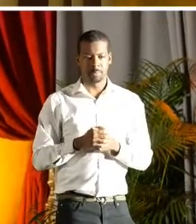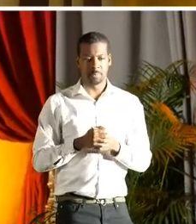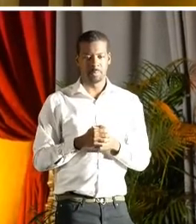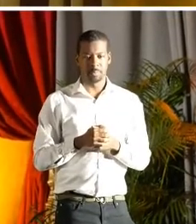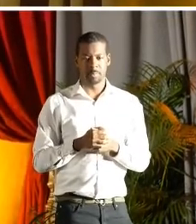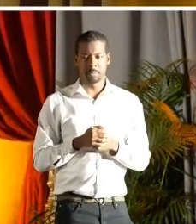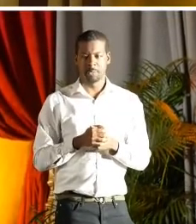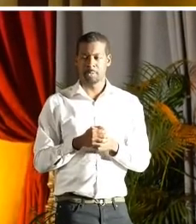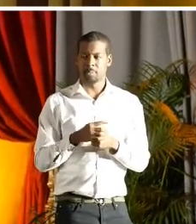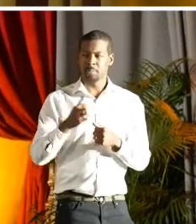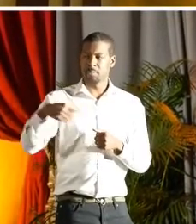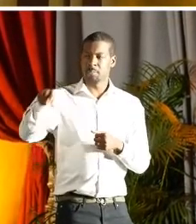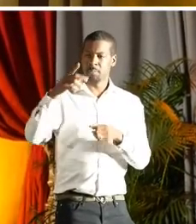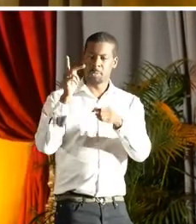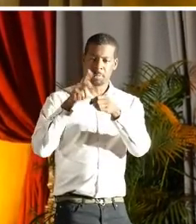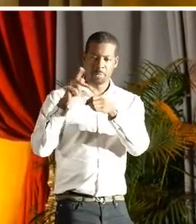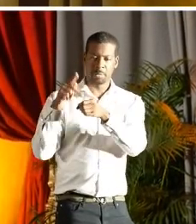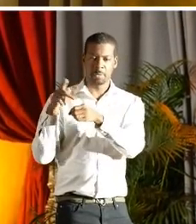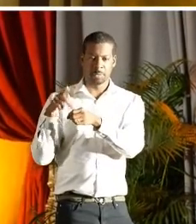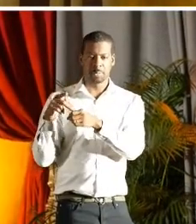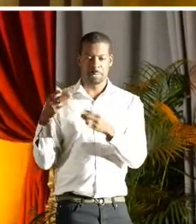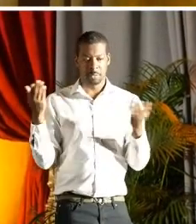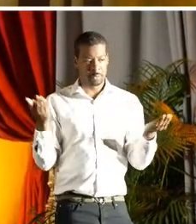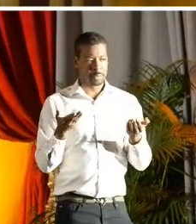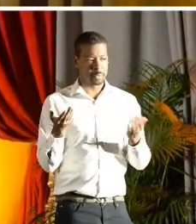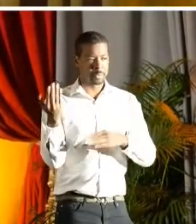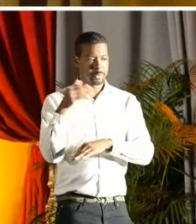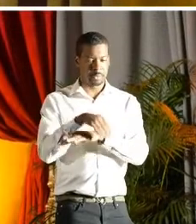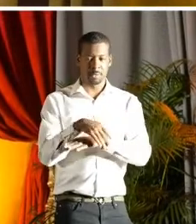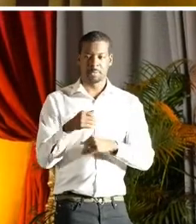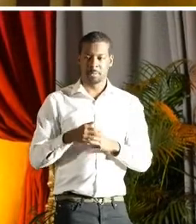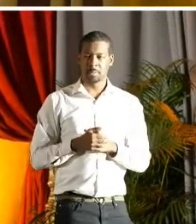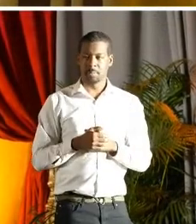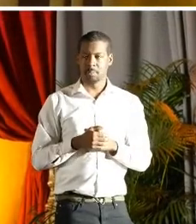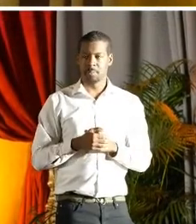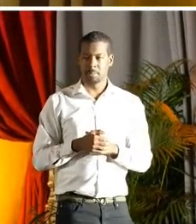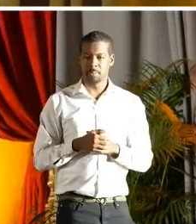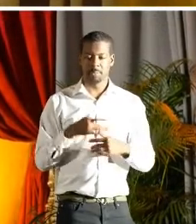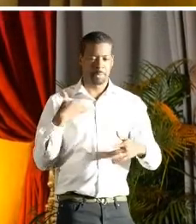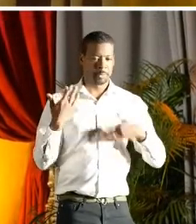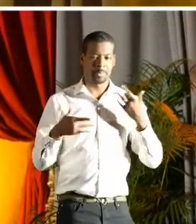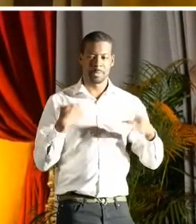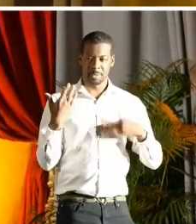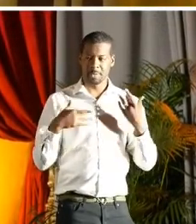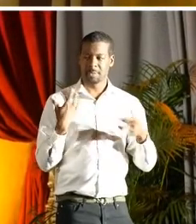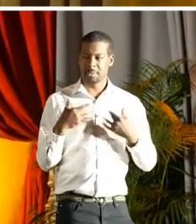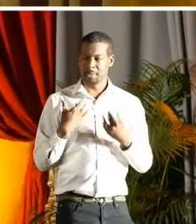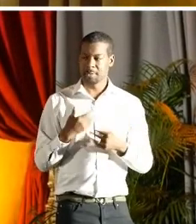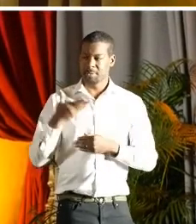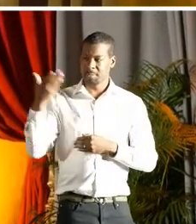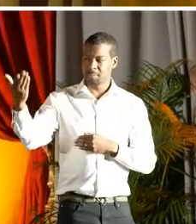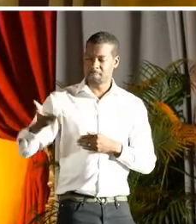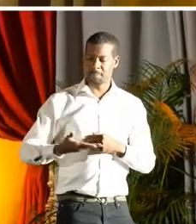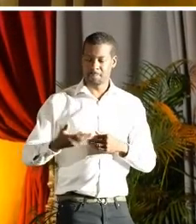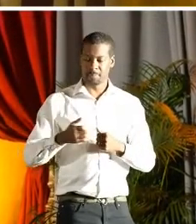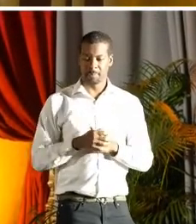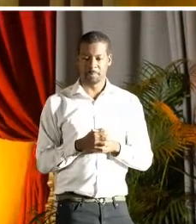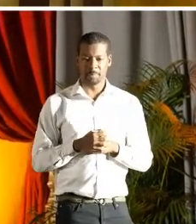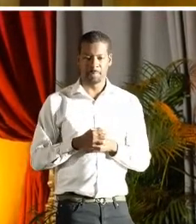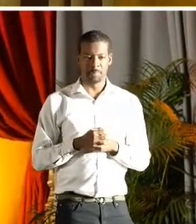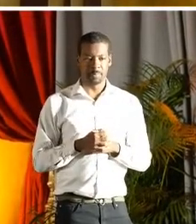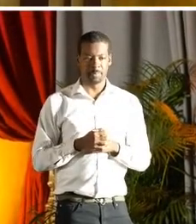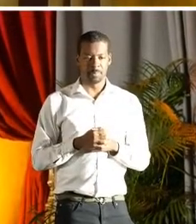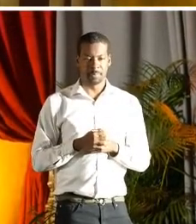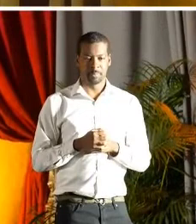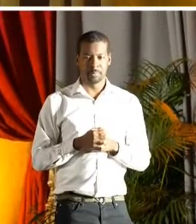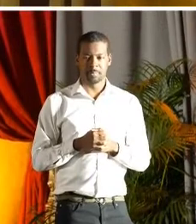many of the participants in the film are here tonight. And we're very, very excited to have you. I'll get to that in a